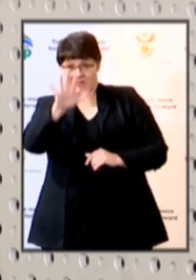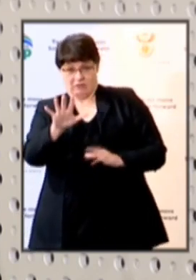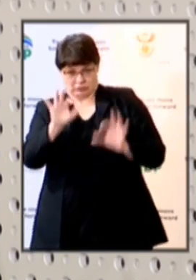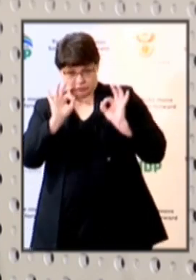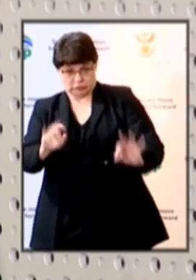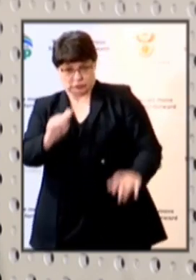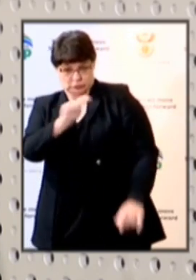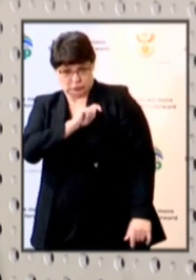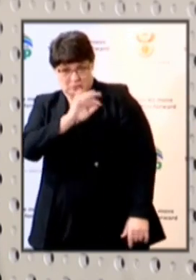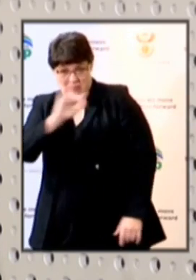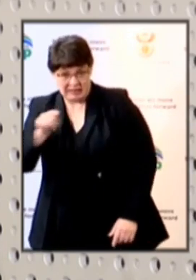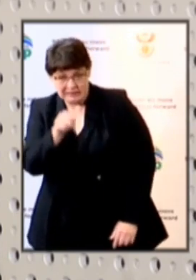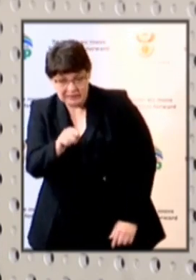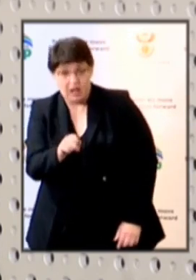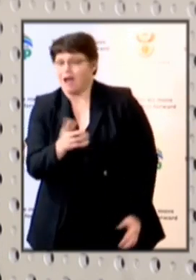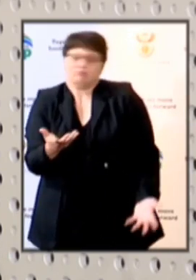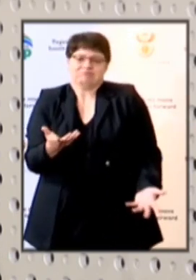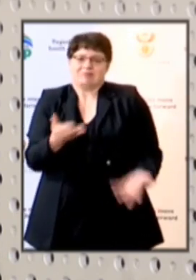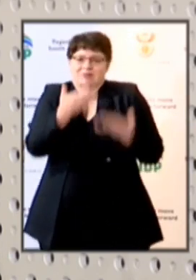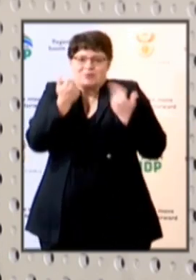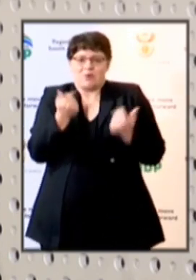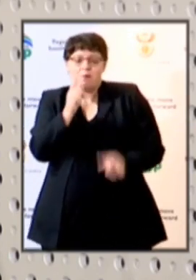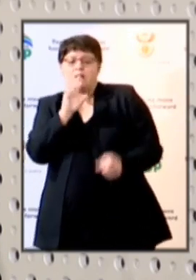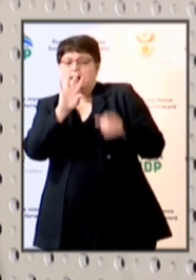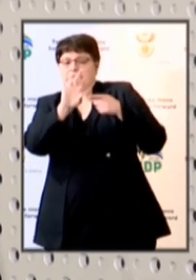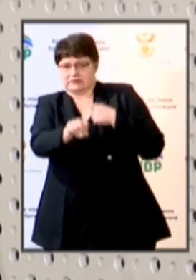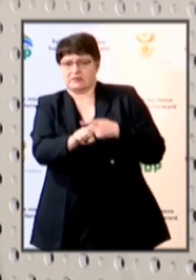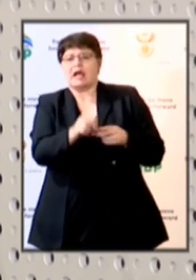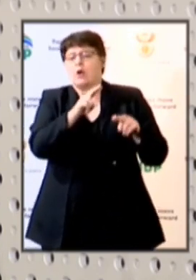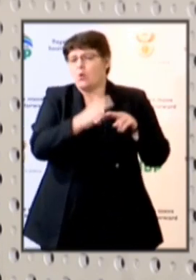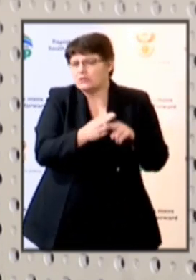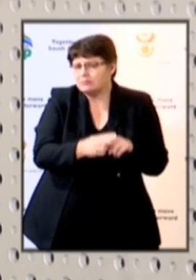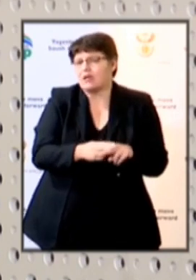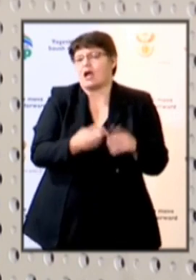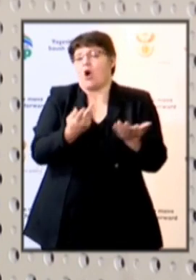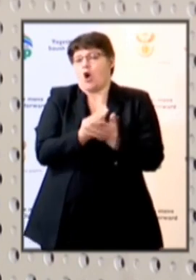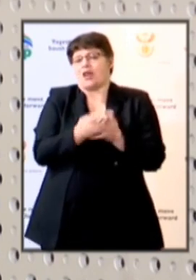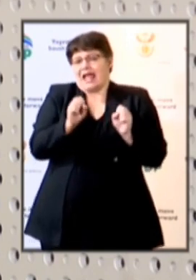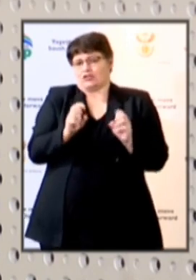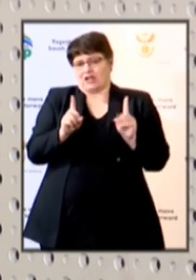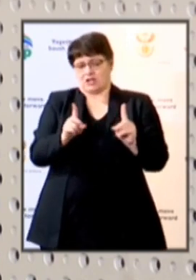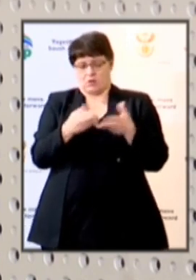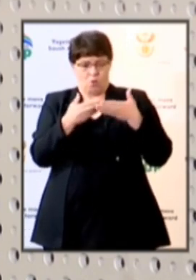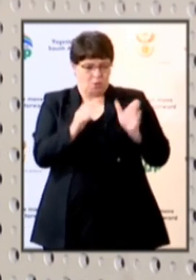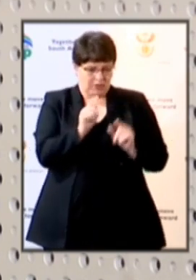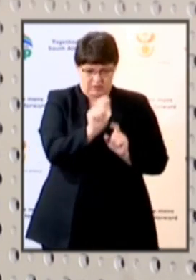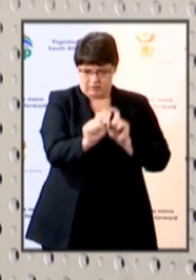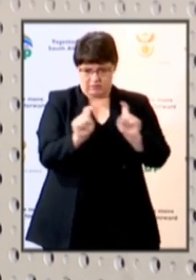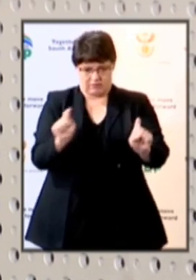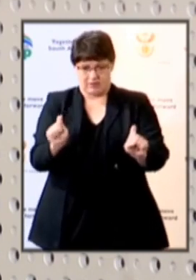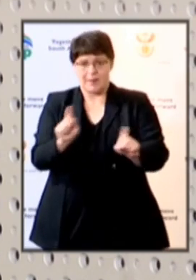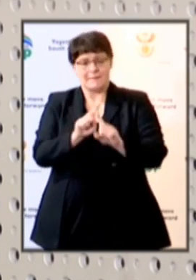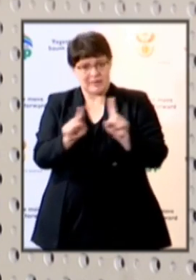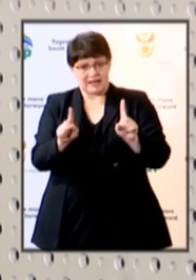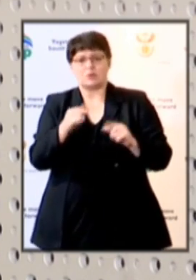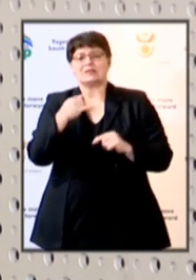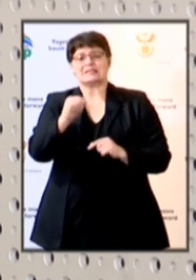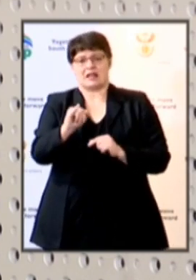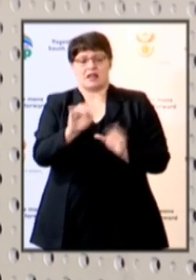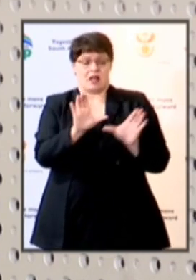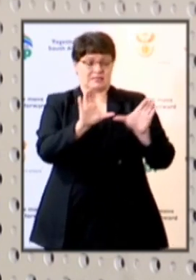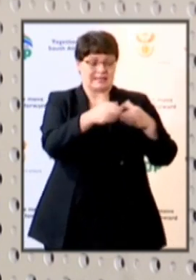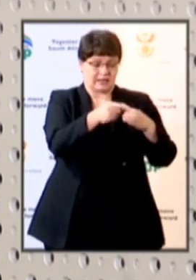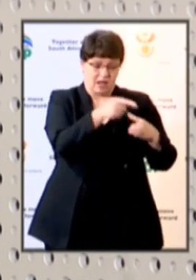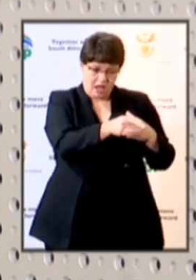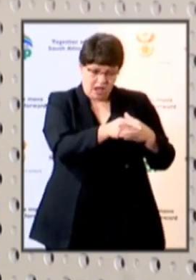involving sectors like education and so on. And it will be based on a framework that we're still developing for different